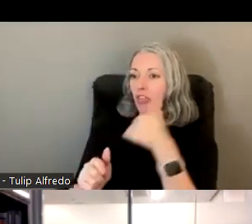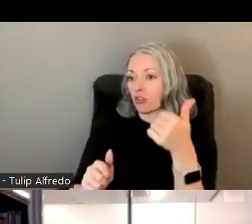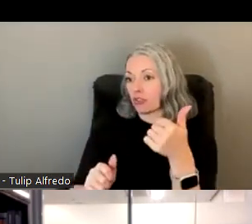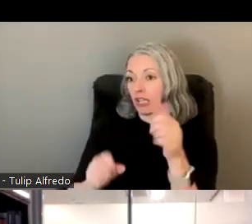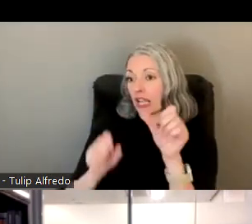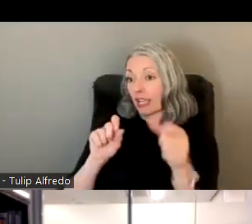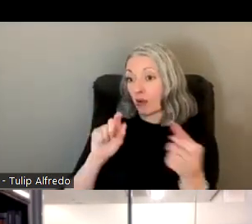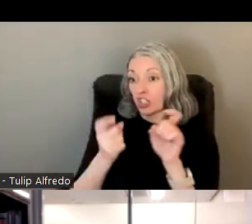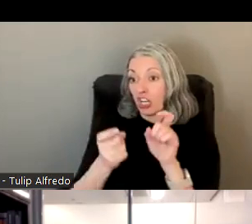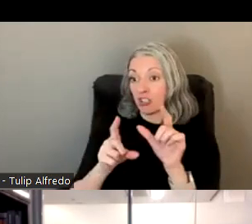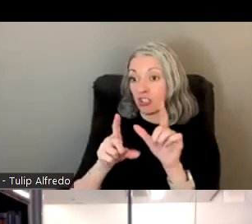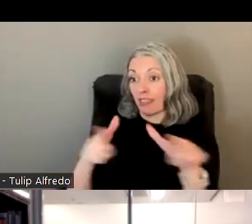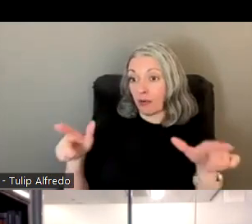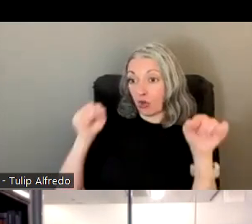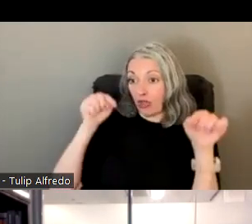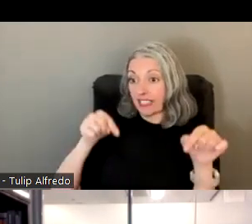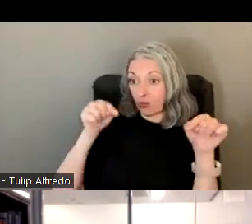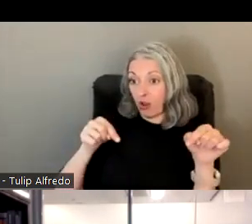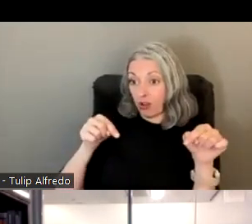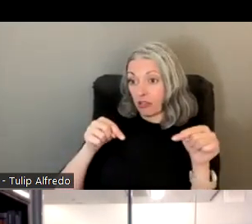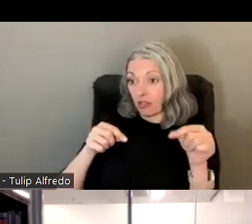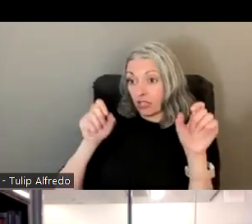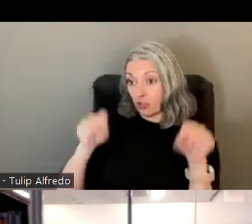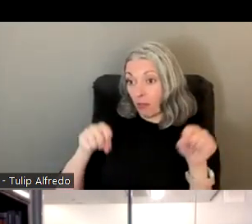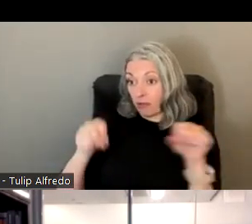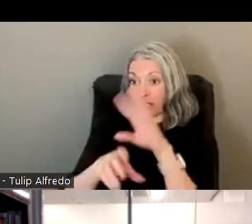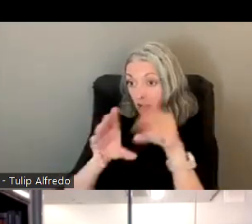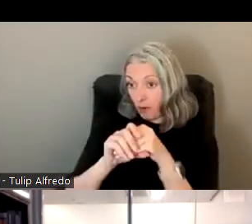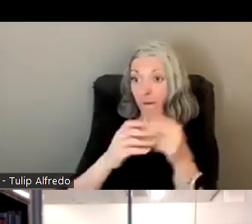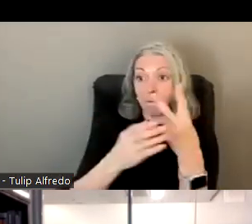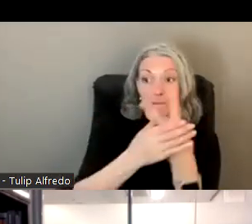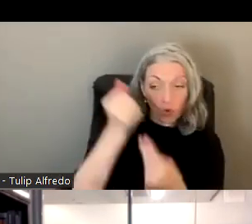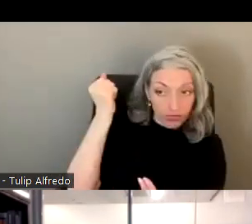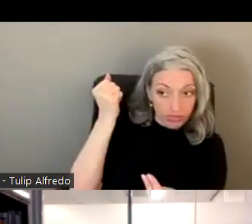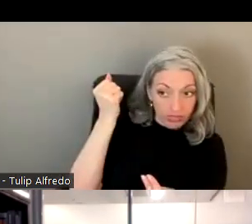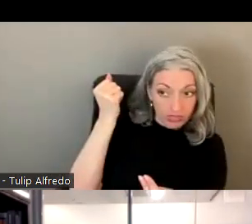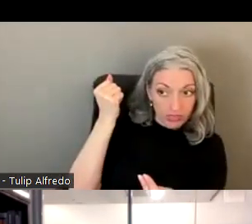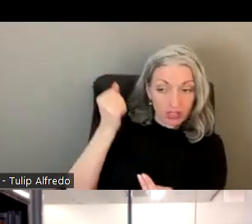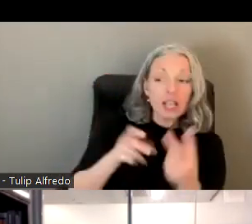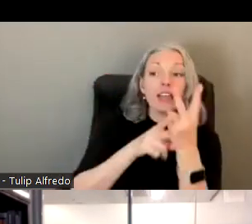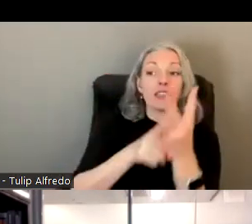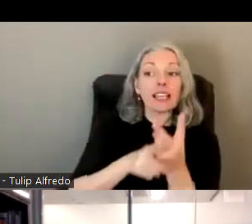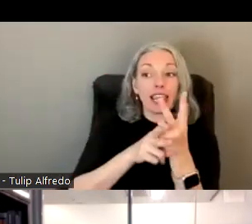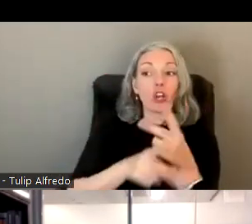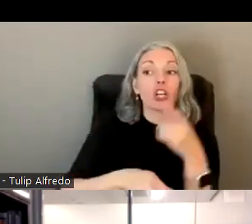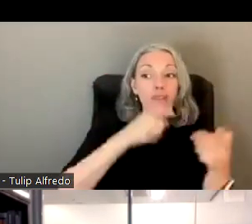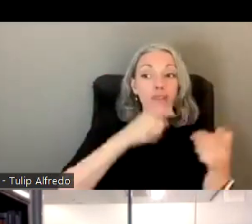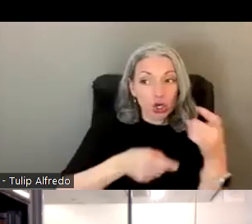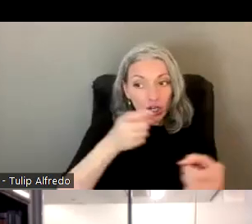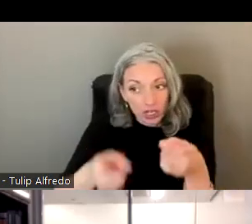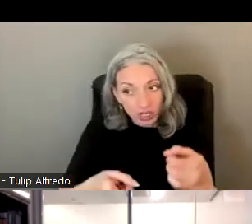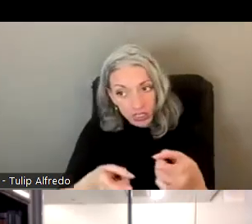modify the language on this one so that we could incorporate both the caregiver